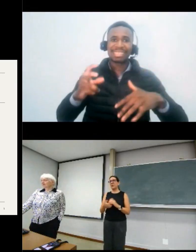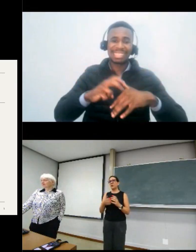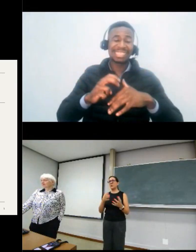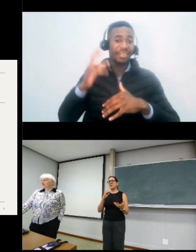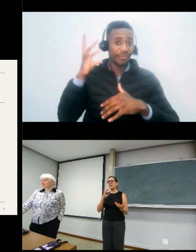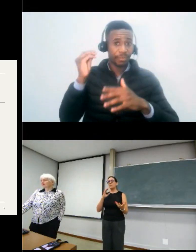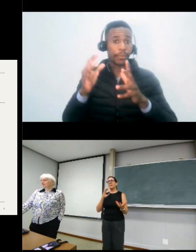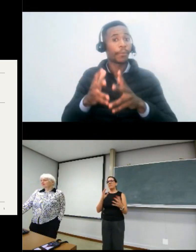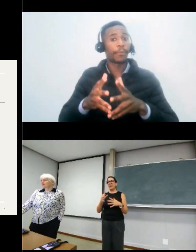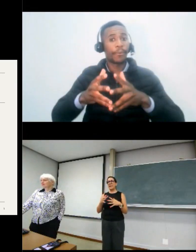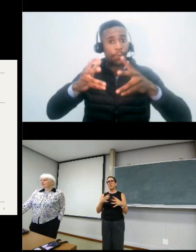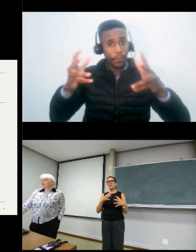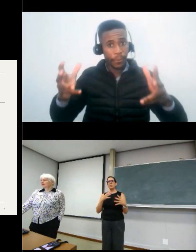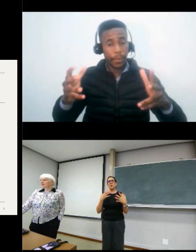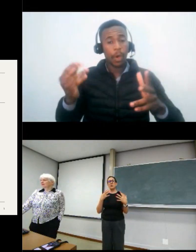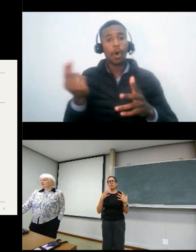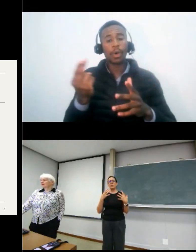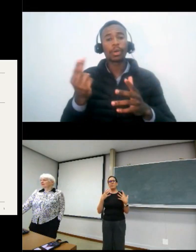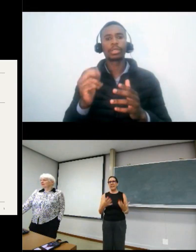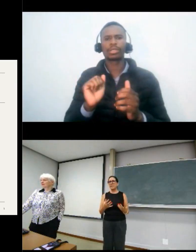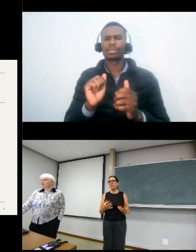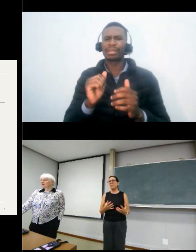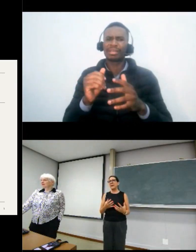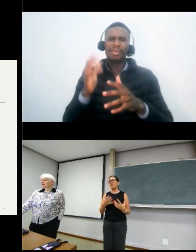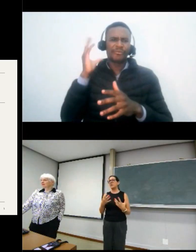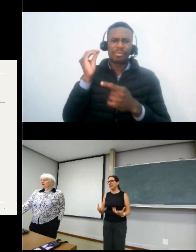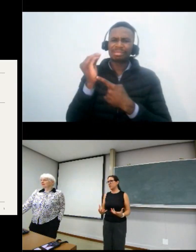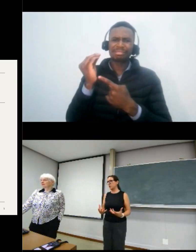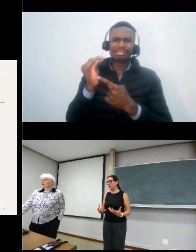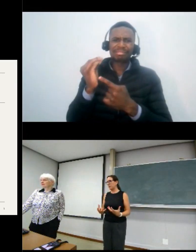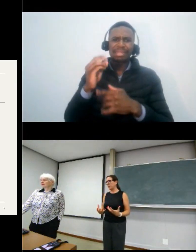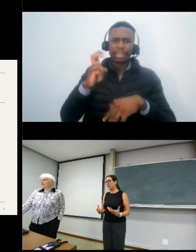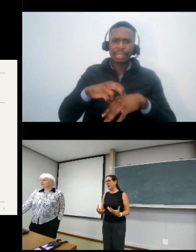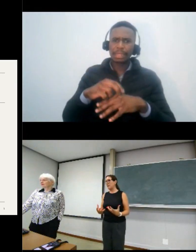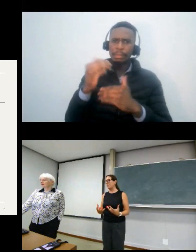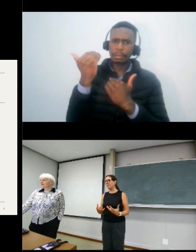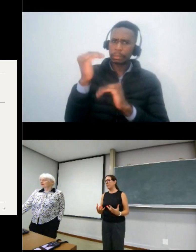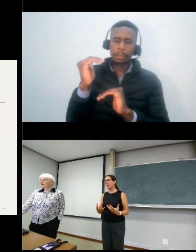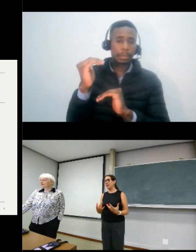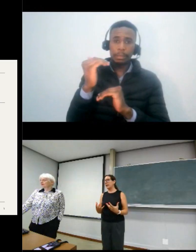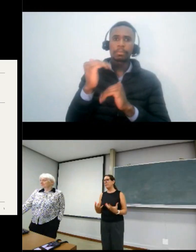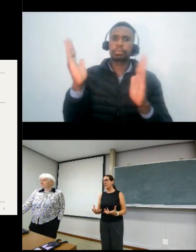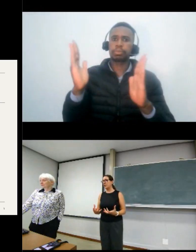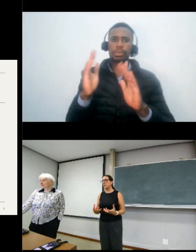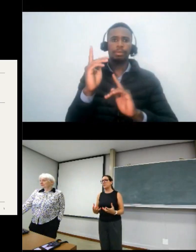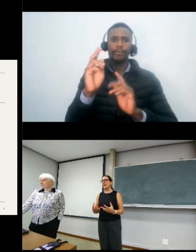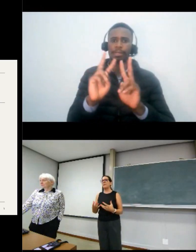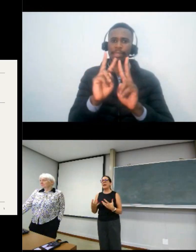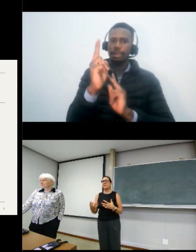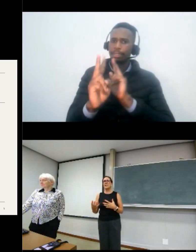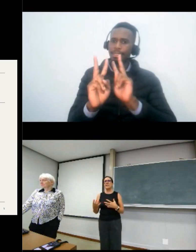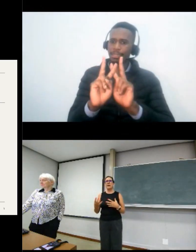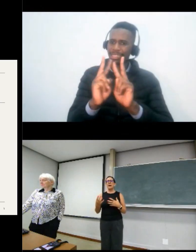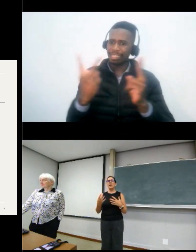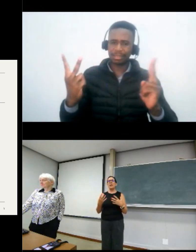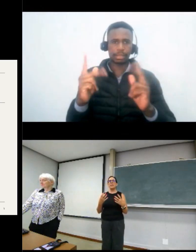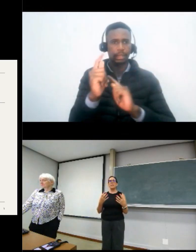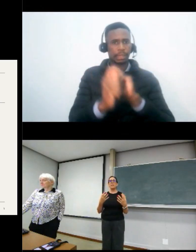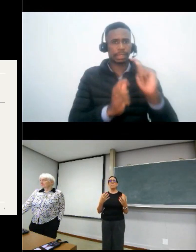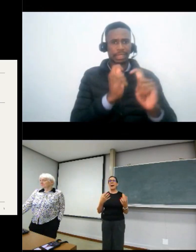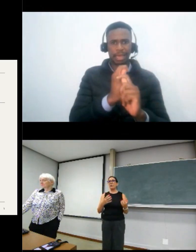data, because variation is also affected by contextual features and